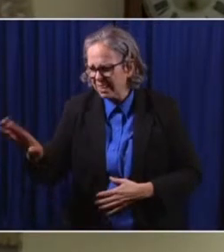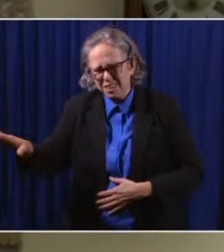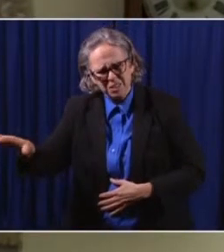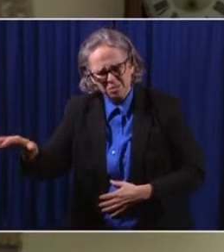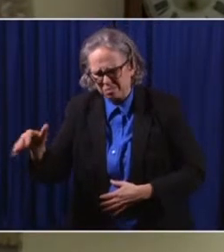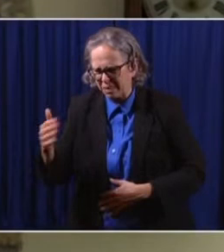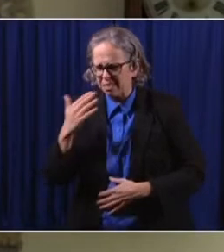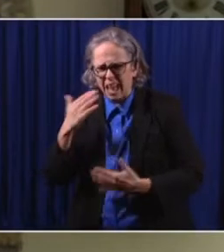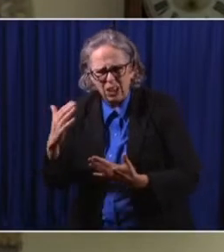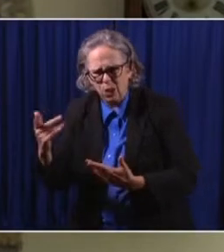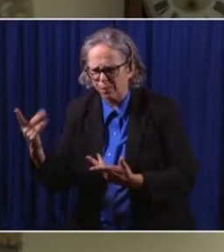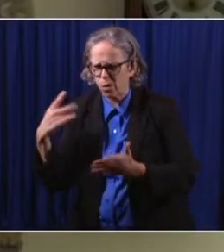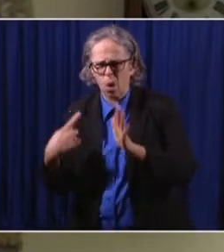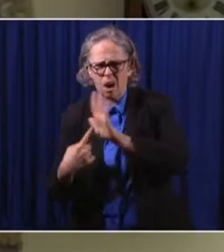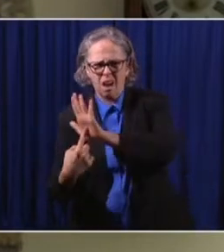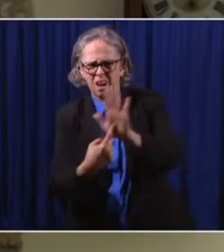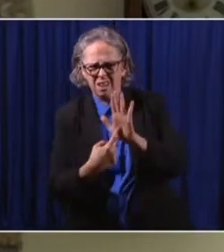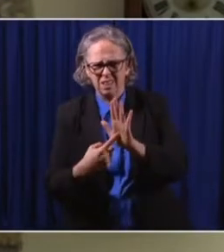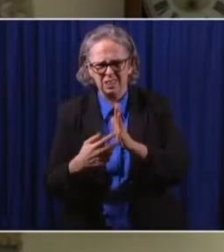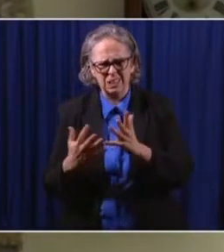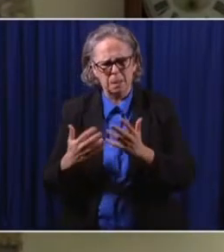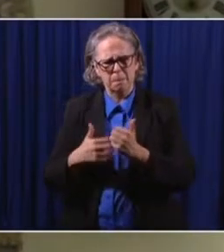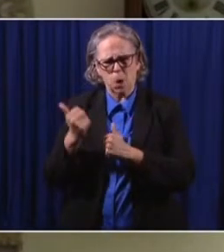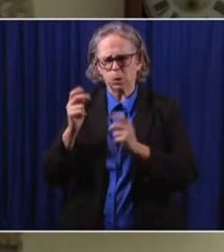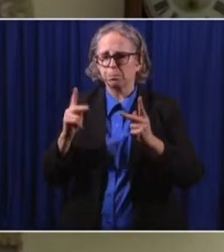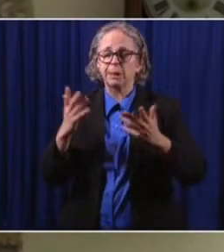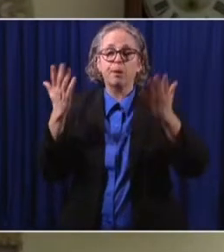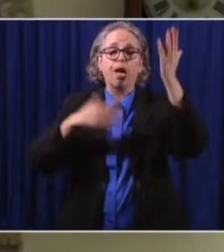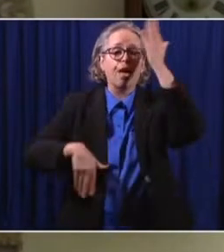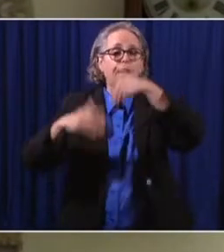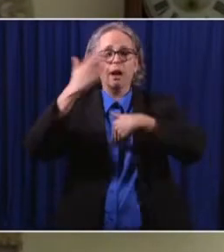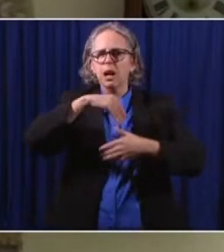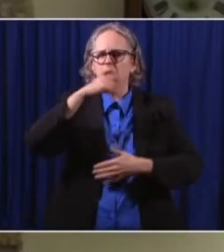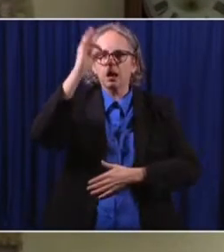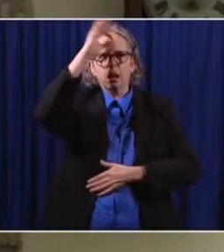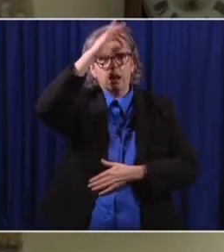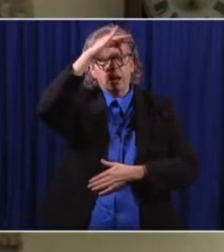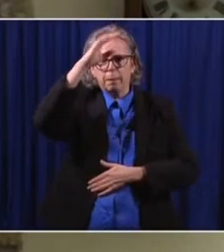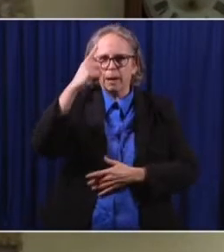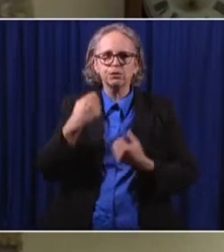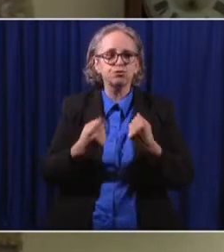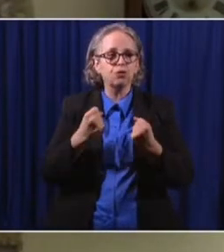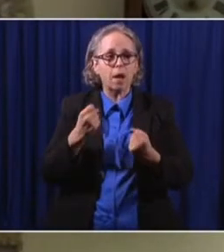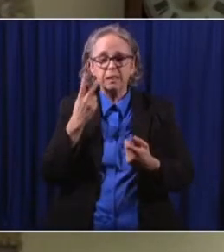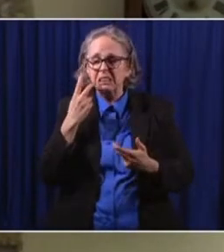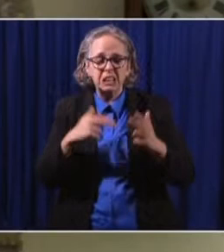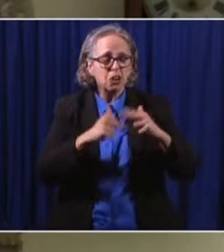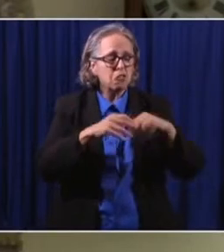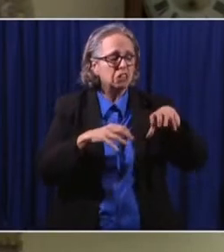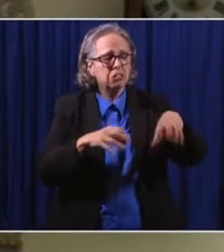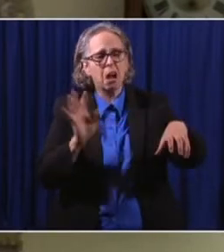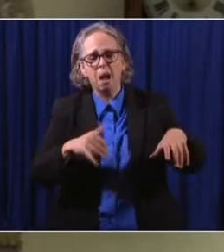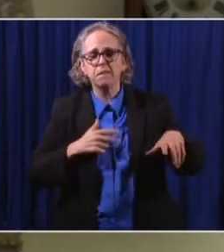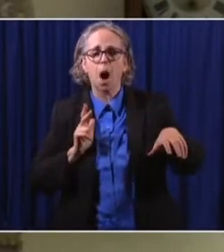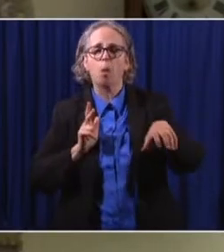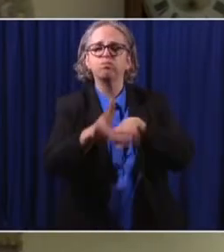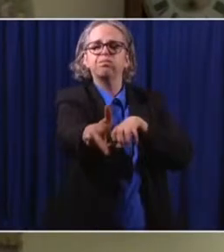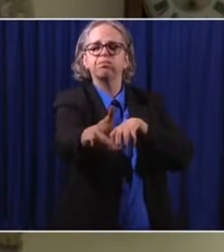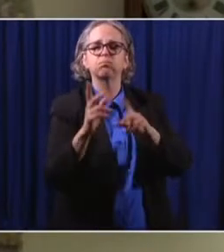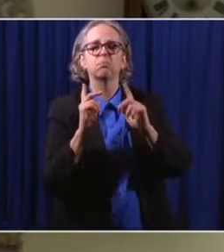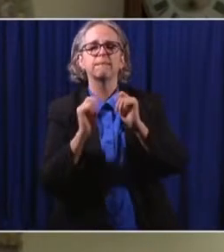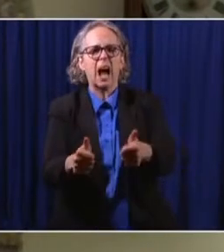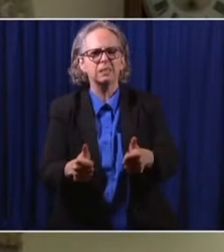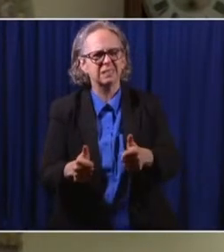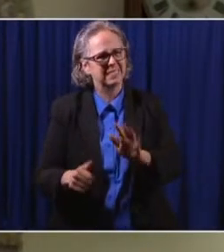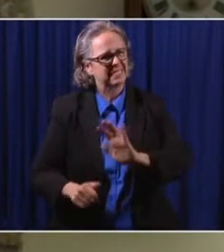I don't think we really think about when we drive. We see a construction zone and is what it is. But, sometimes